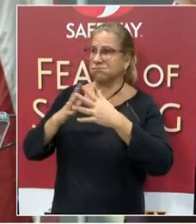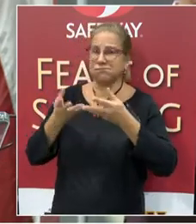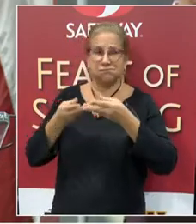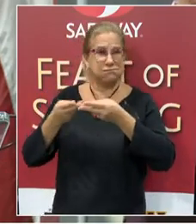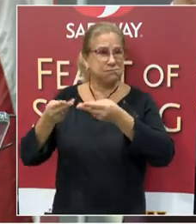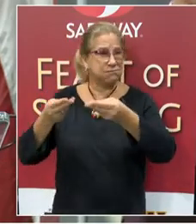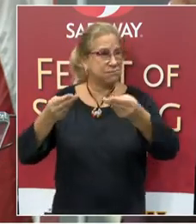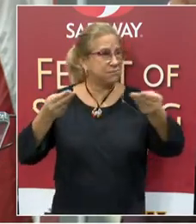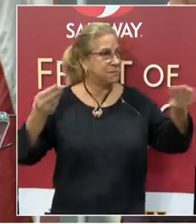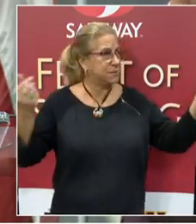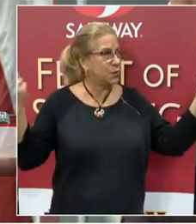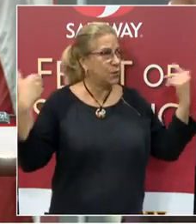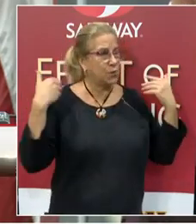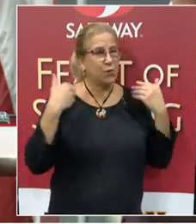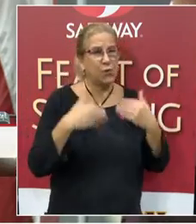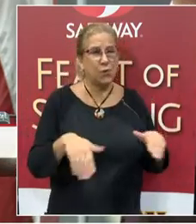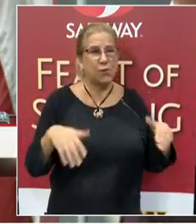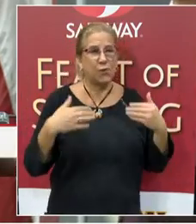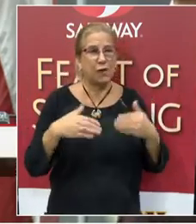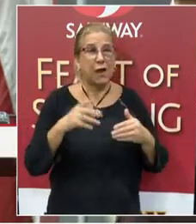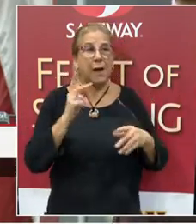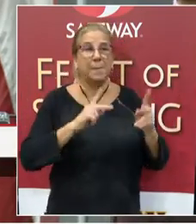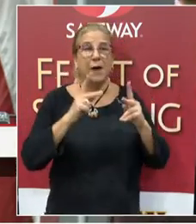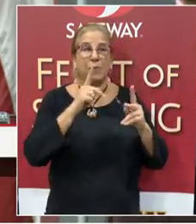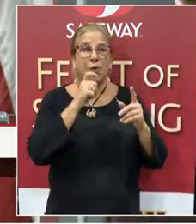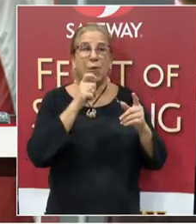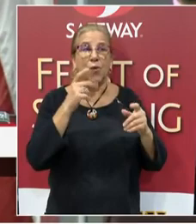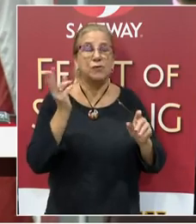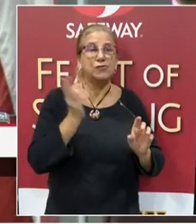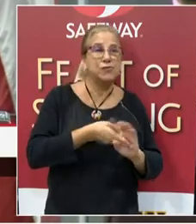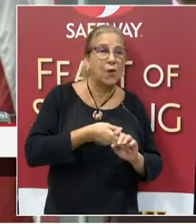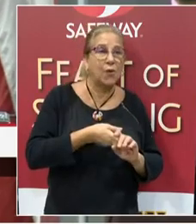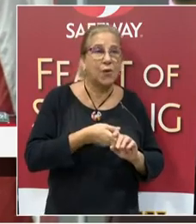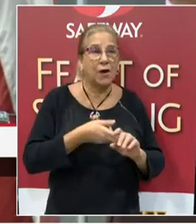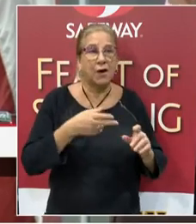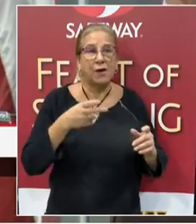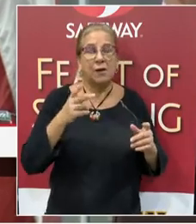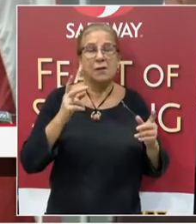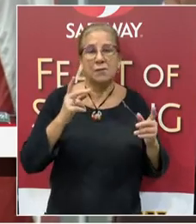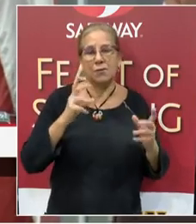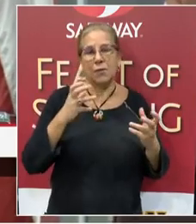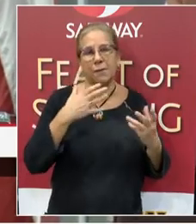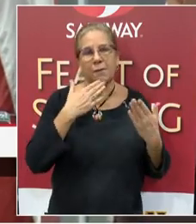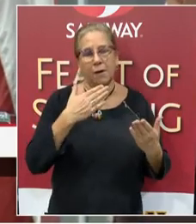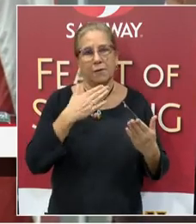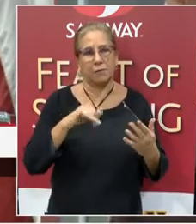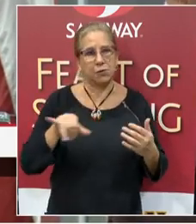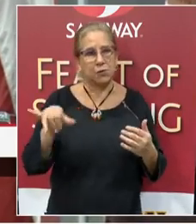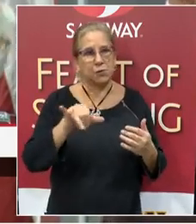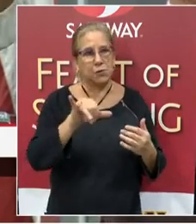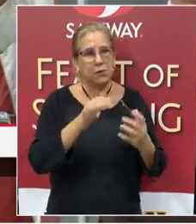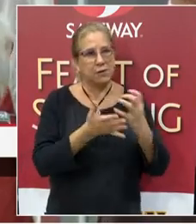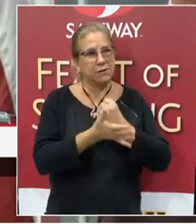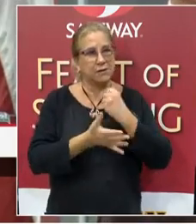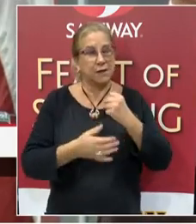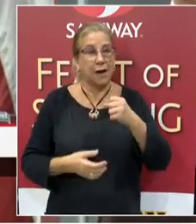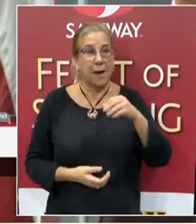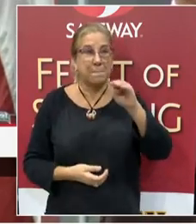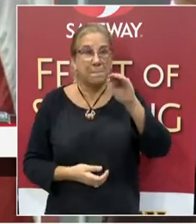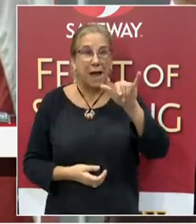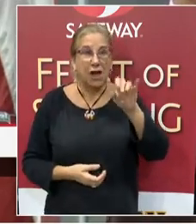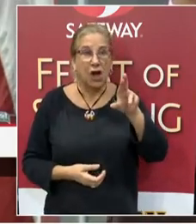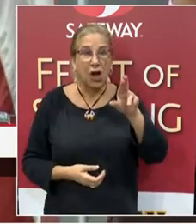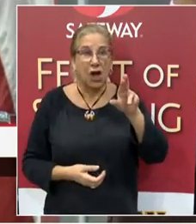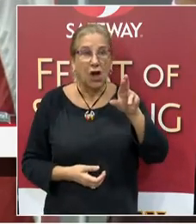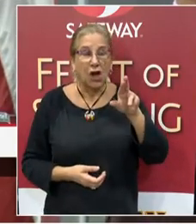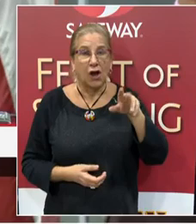have joined us today, starting with our fearless leader over this great city of the District of Columbia, Mayor Muriel